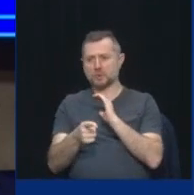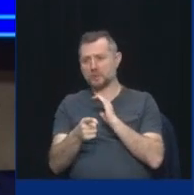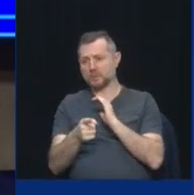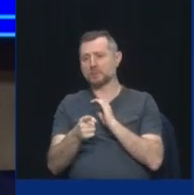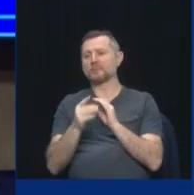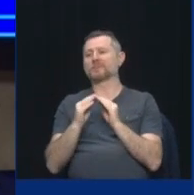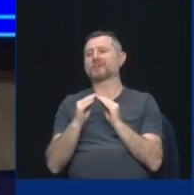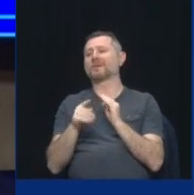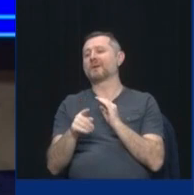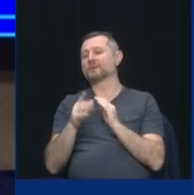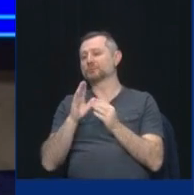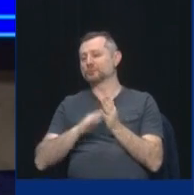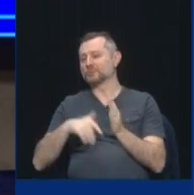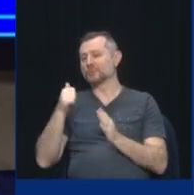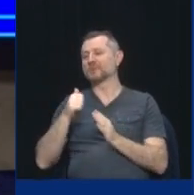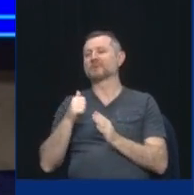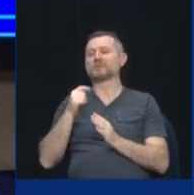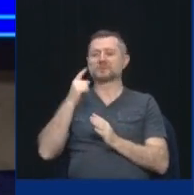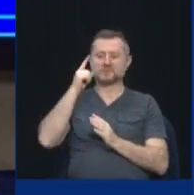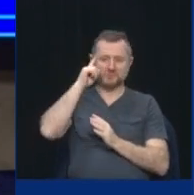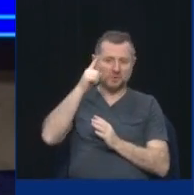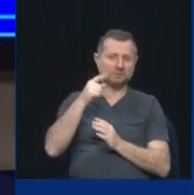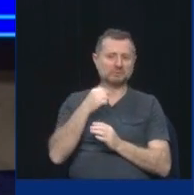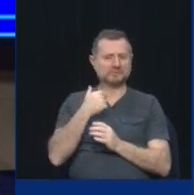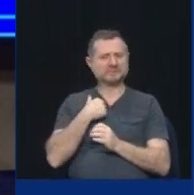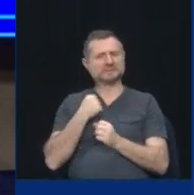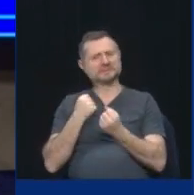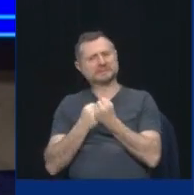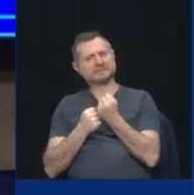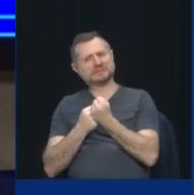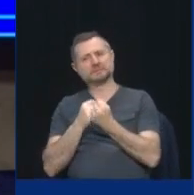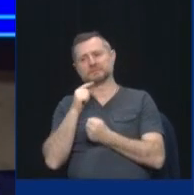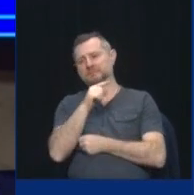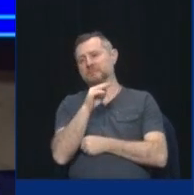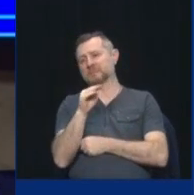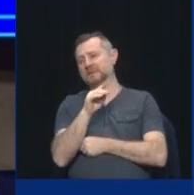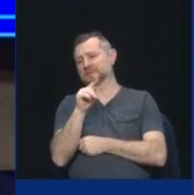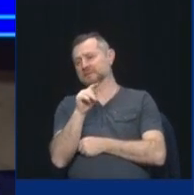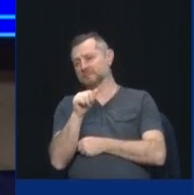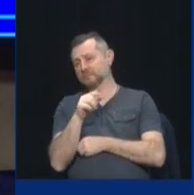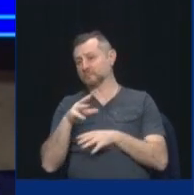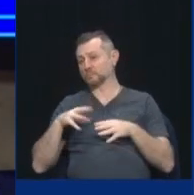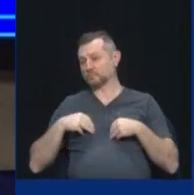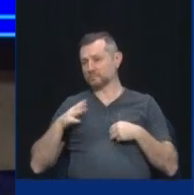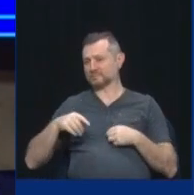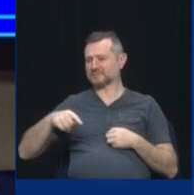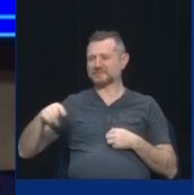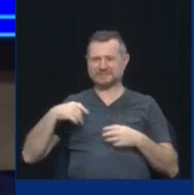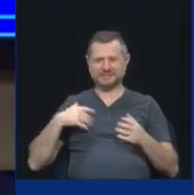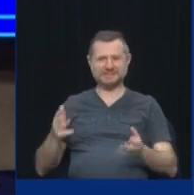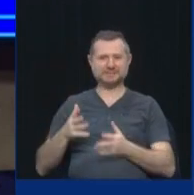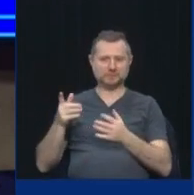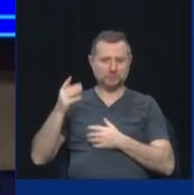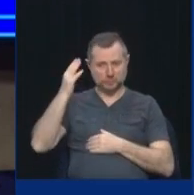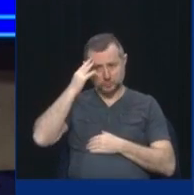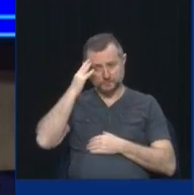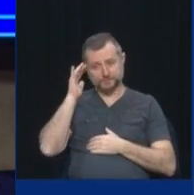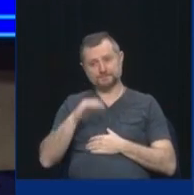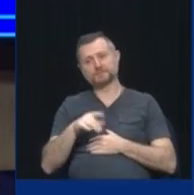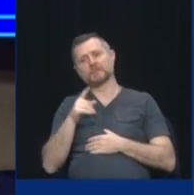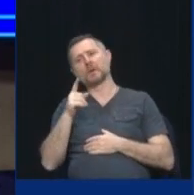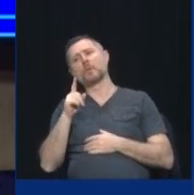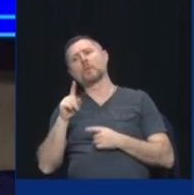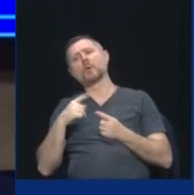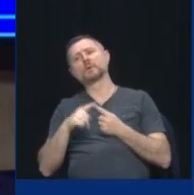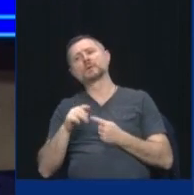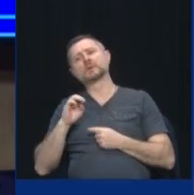advocating to Amtrak, who owns the Hudson River tunnels, to embrace those strategies, and we're pushing hard. You know that. But what does that mean about the East Side